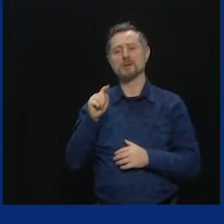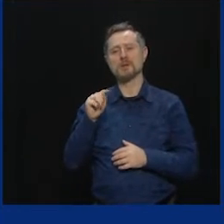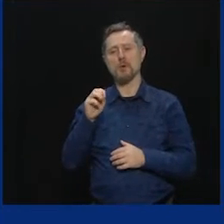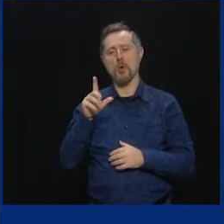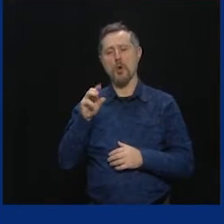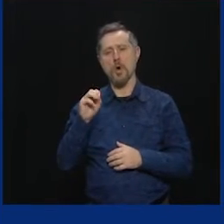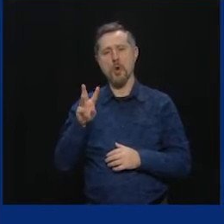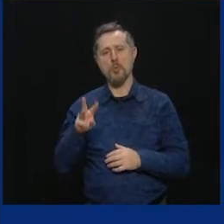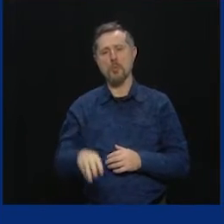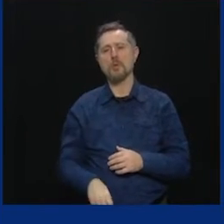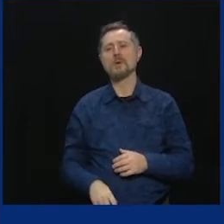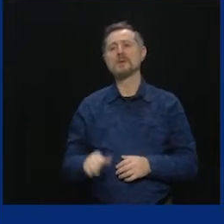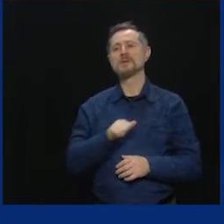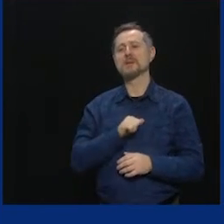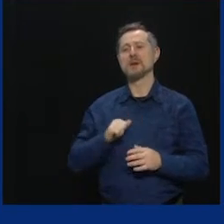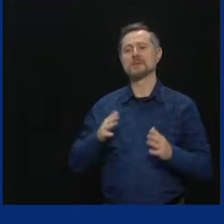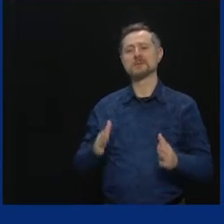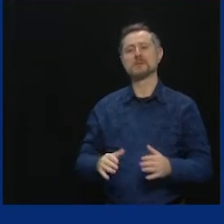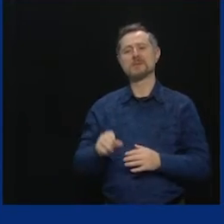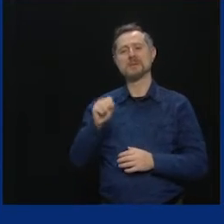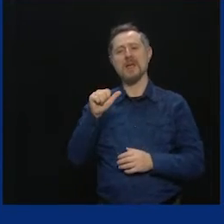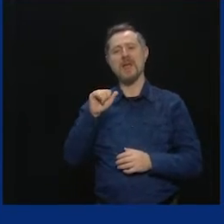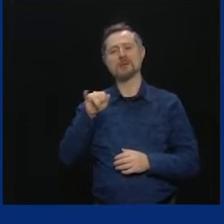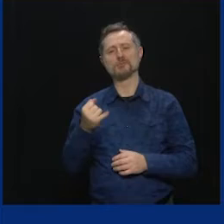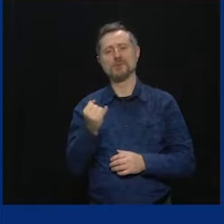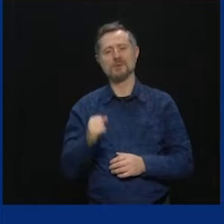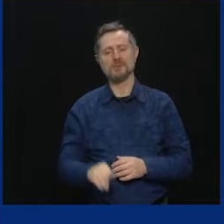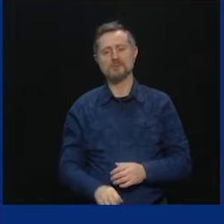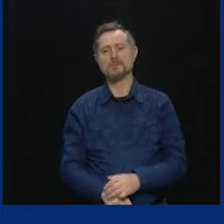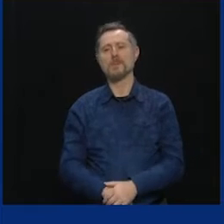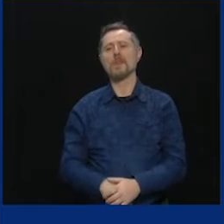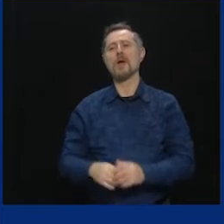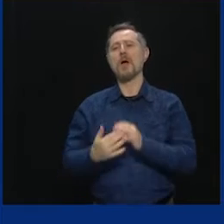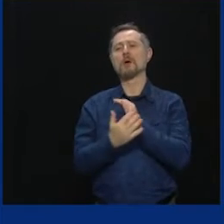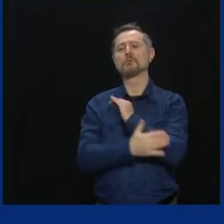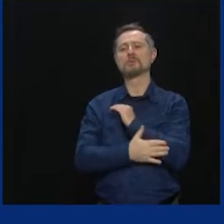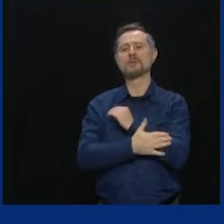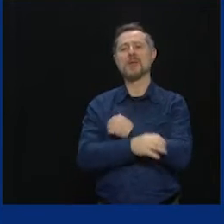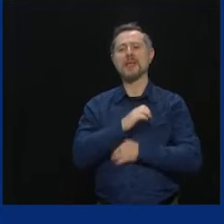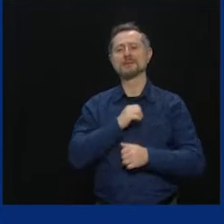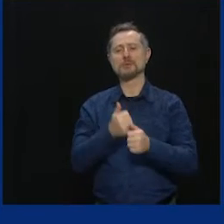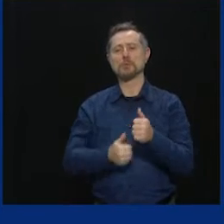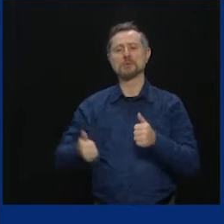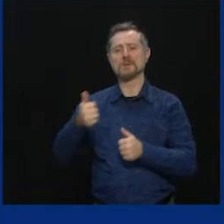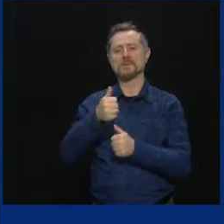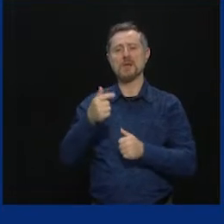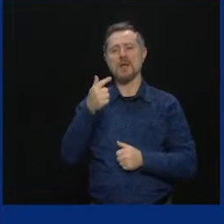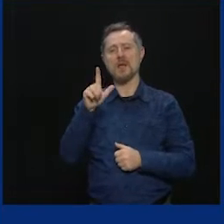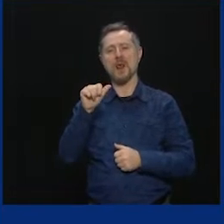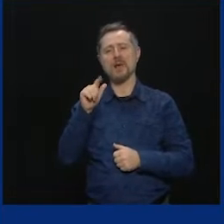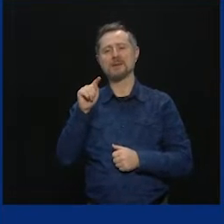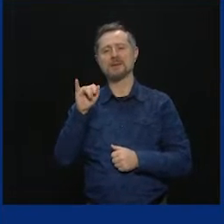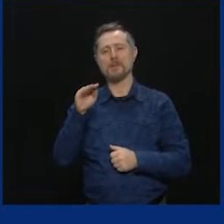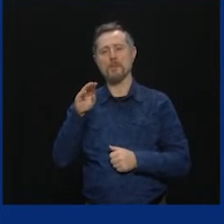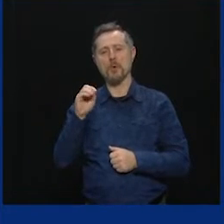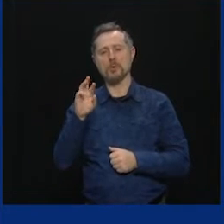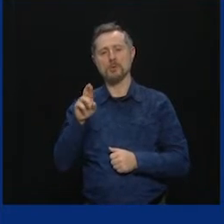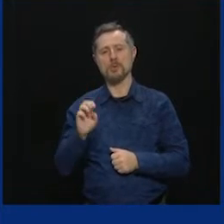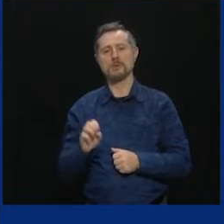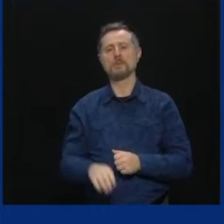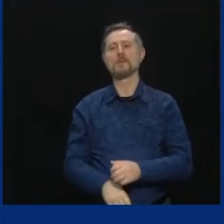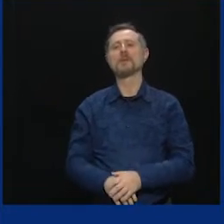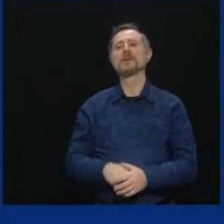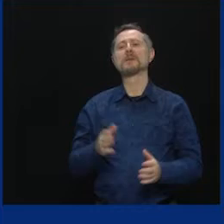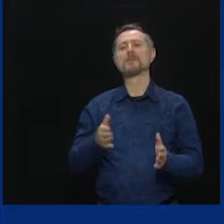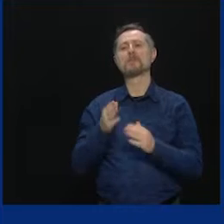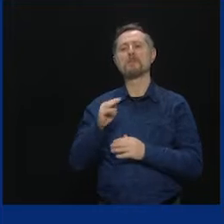Assemblymember Nader Saj, County Executive George Latimer, Mount Vernon's Mayor Sean Patterson